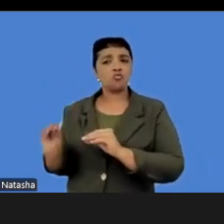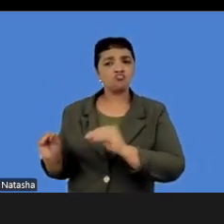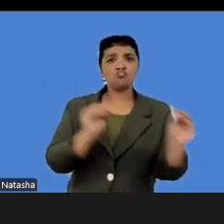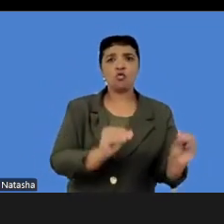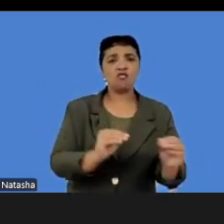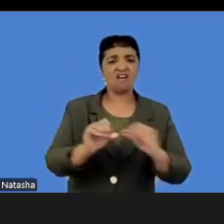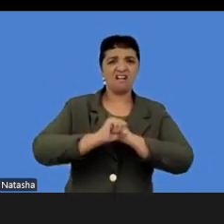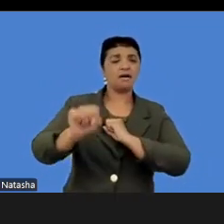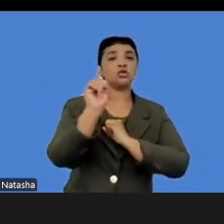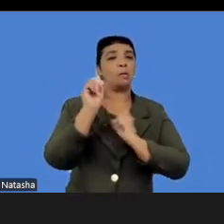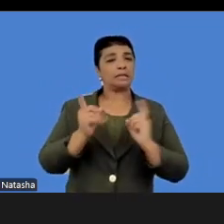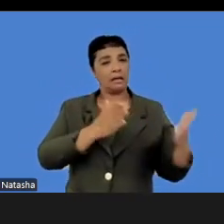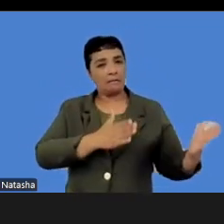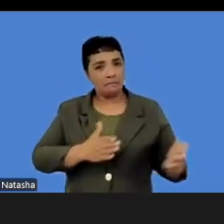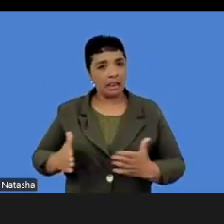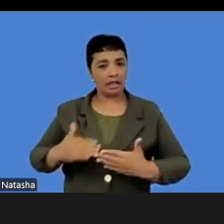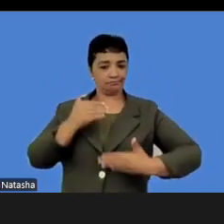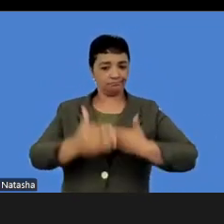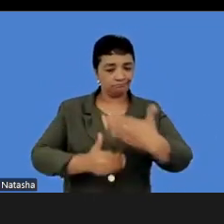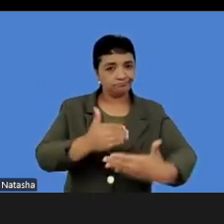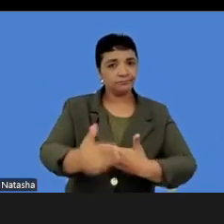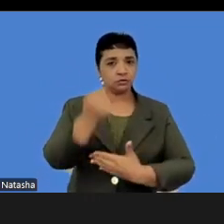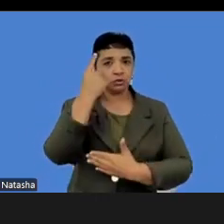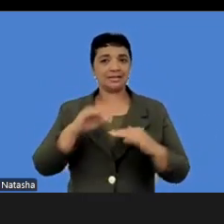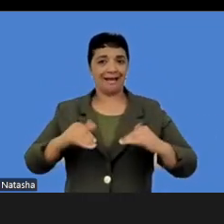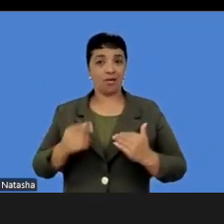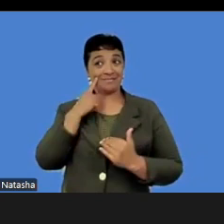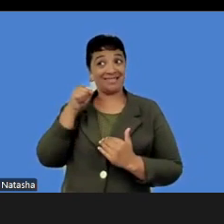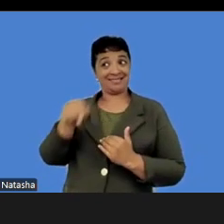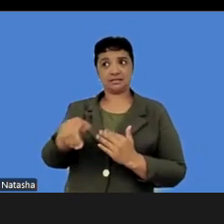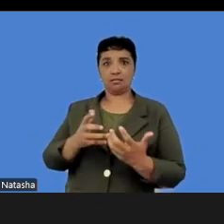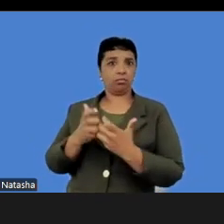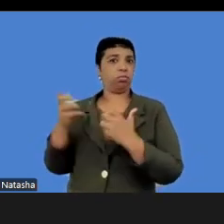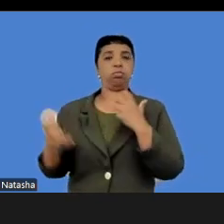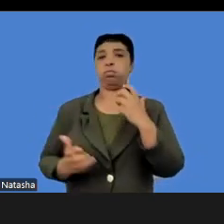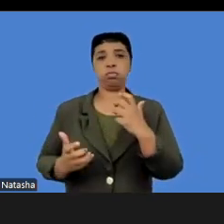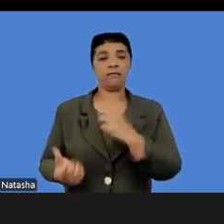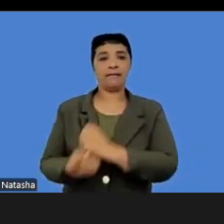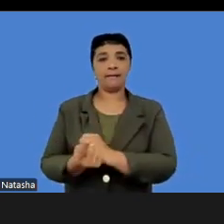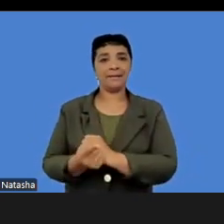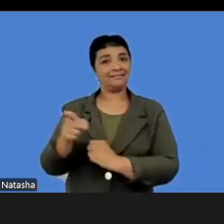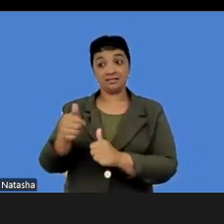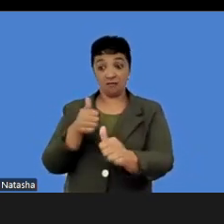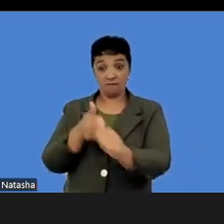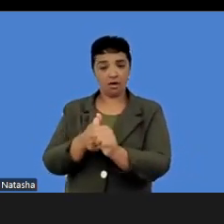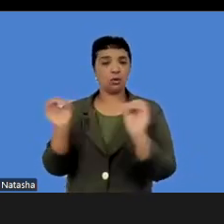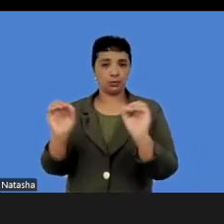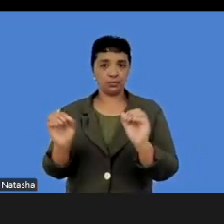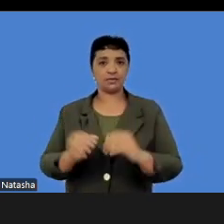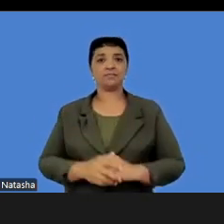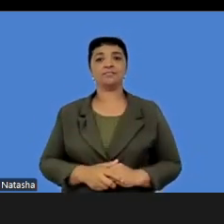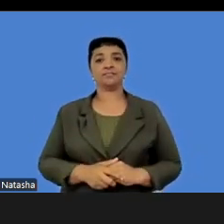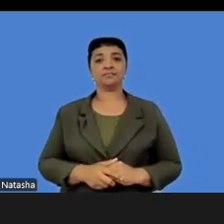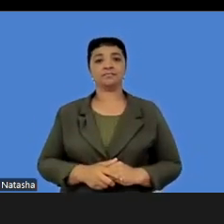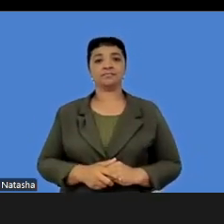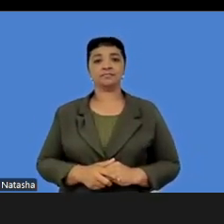well as phased implementation. And I think that's something that was not done in this case.